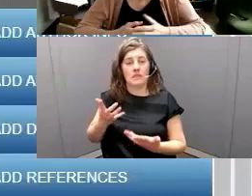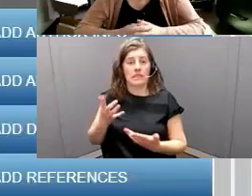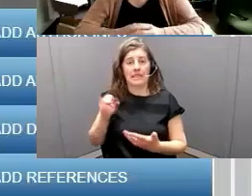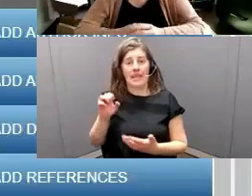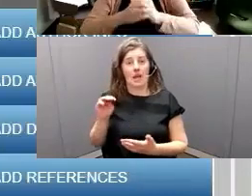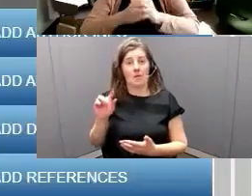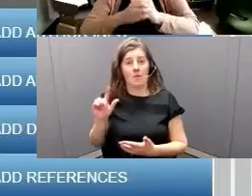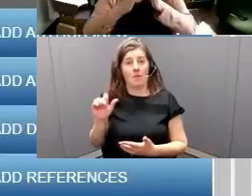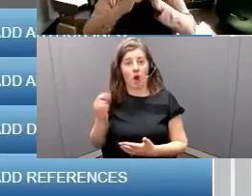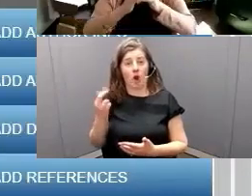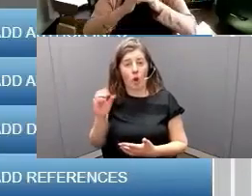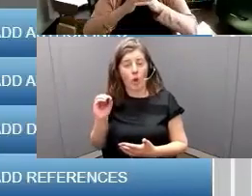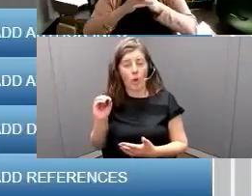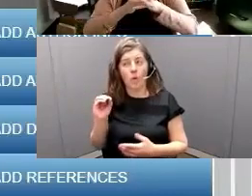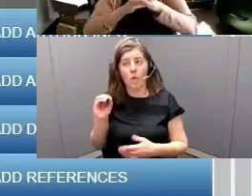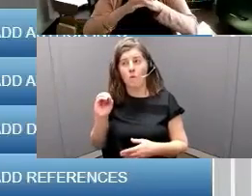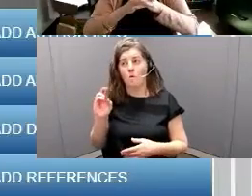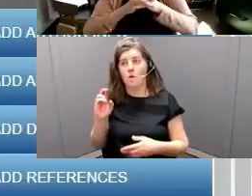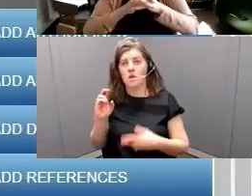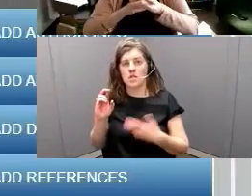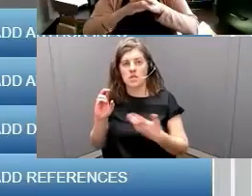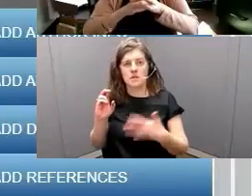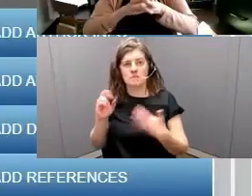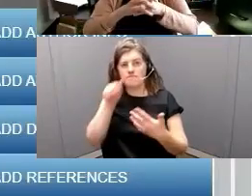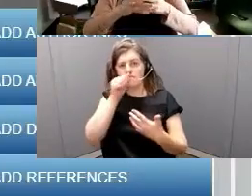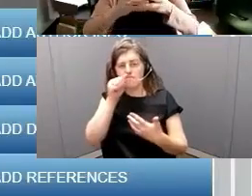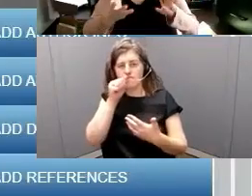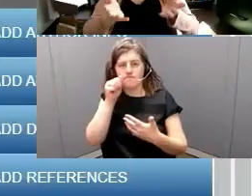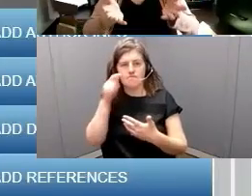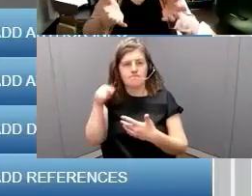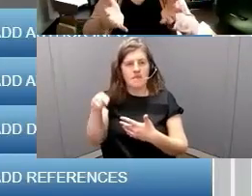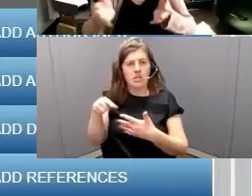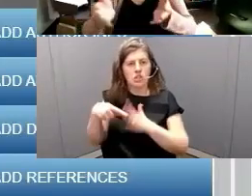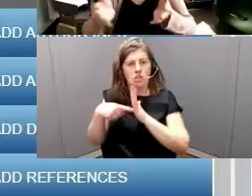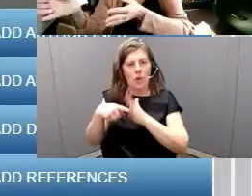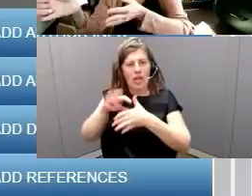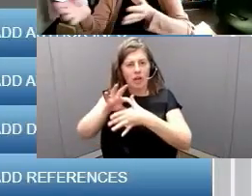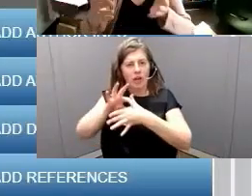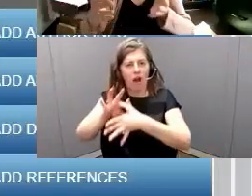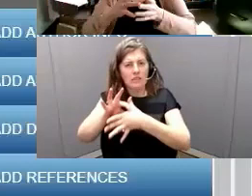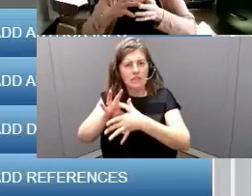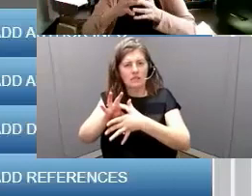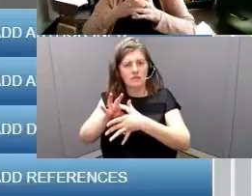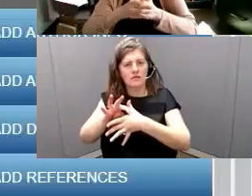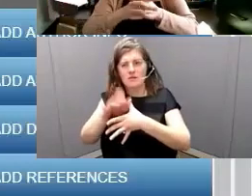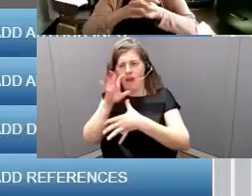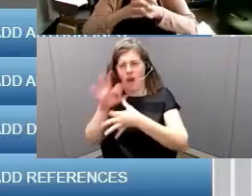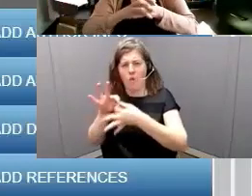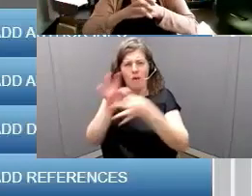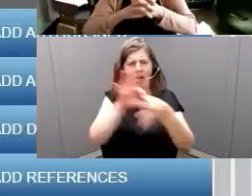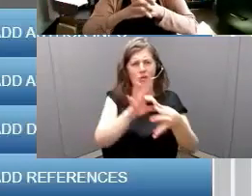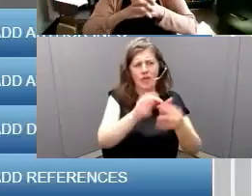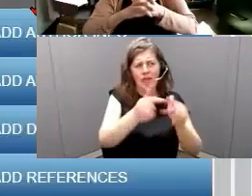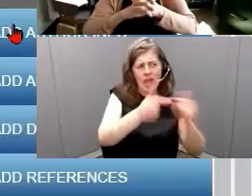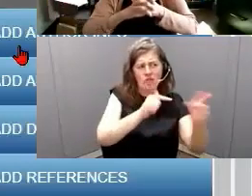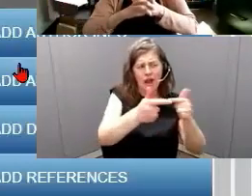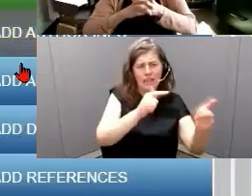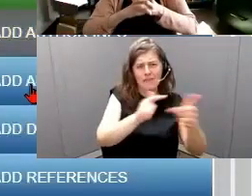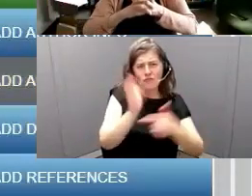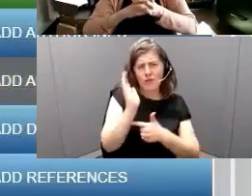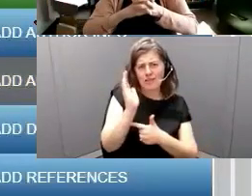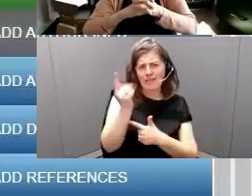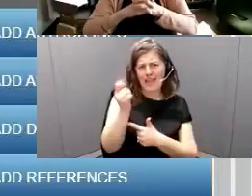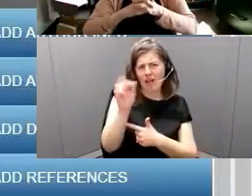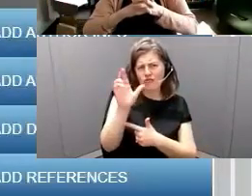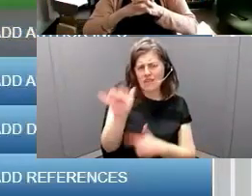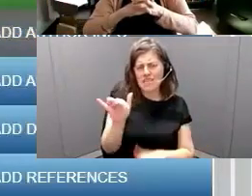embargoed or are showing content having nothing to do with the interactive presentation gallery